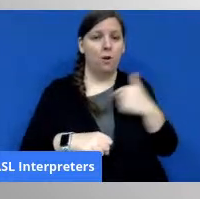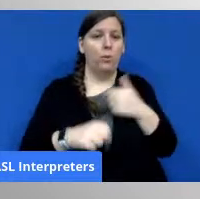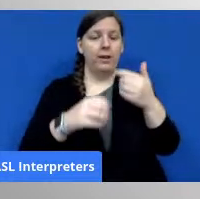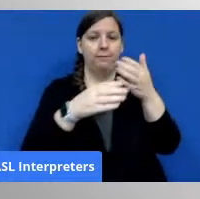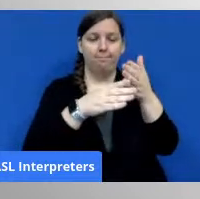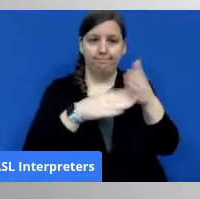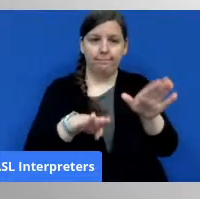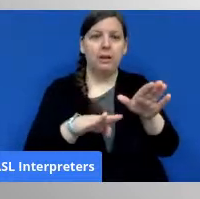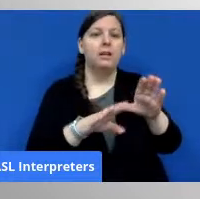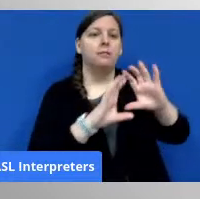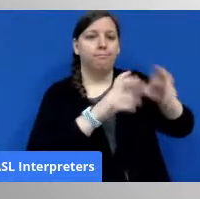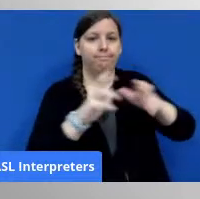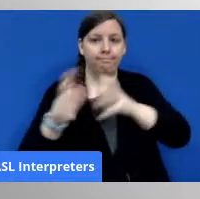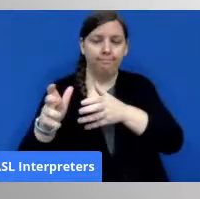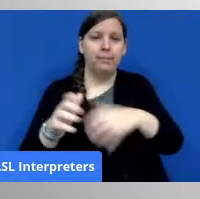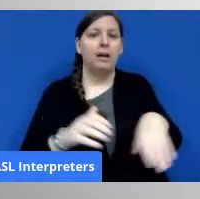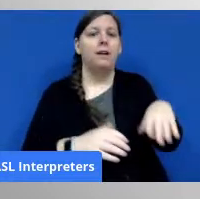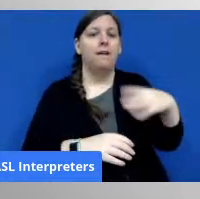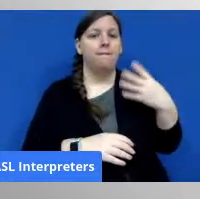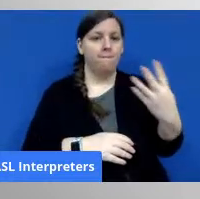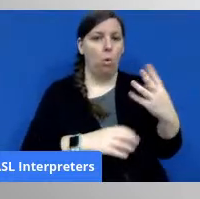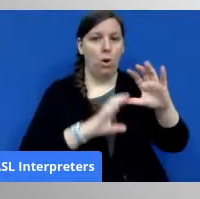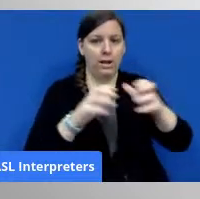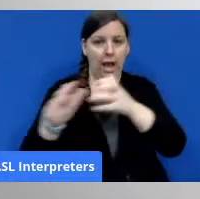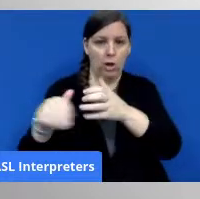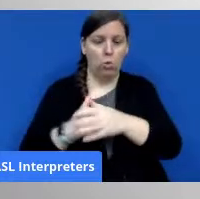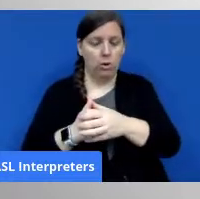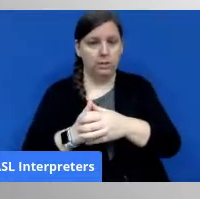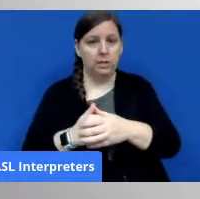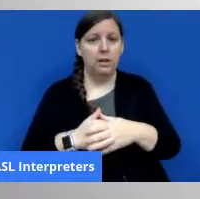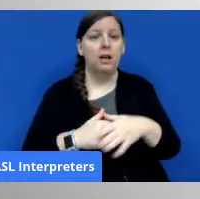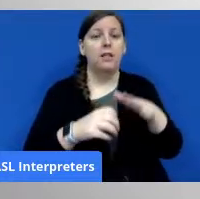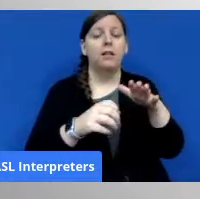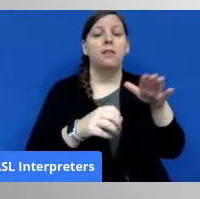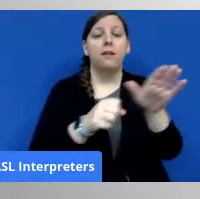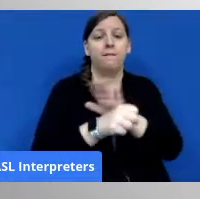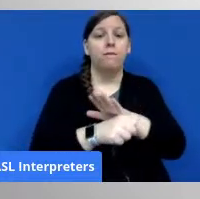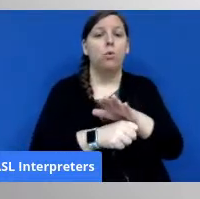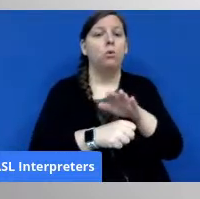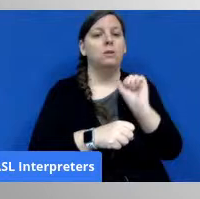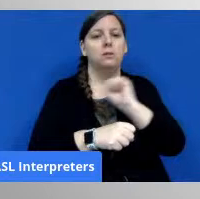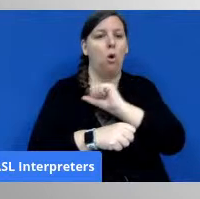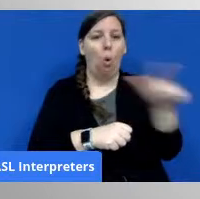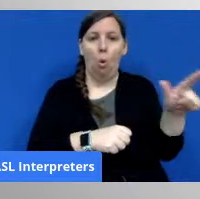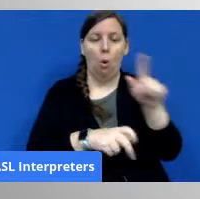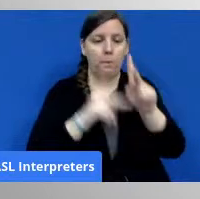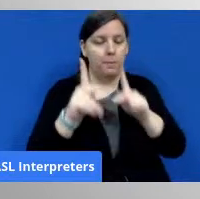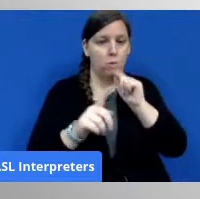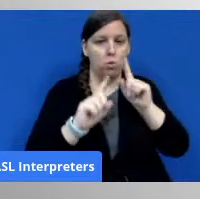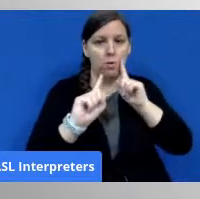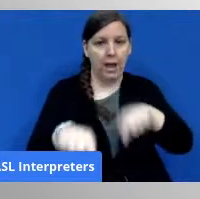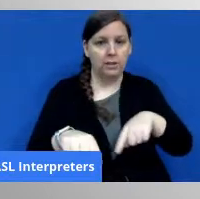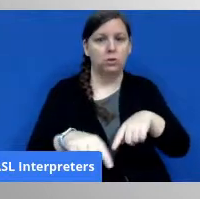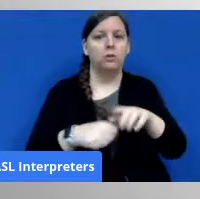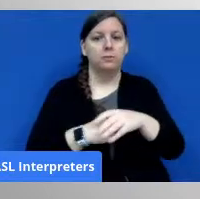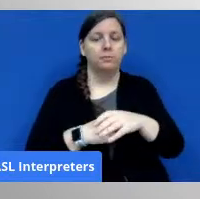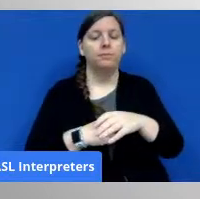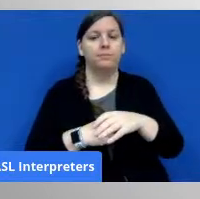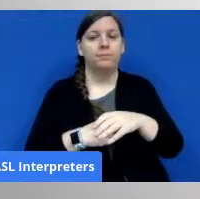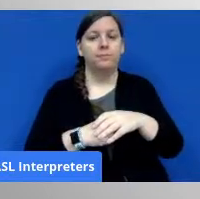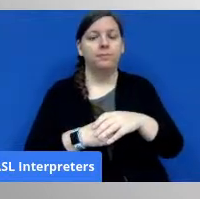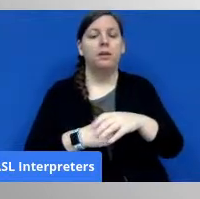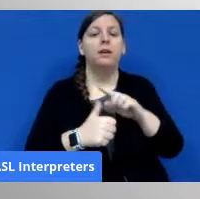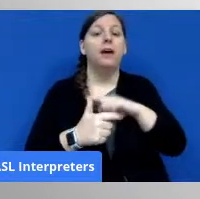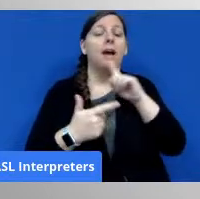sample, which is everybody that answered the survey. Full sample is representative to Clark County. Then we looked at just the full set,